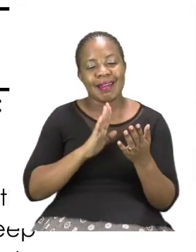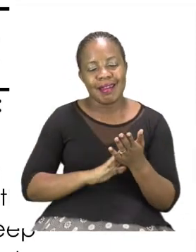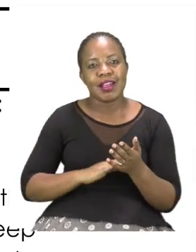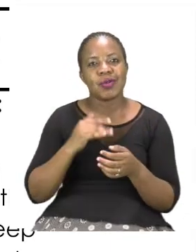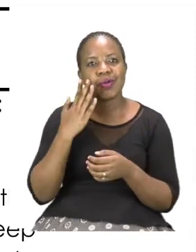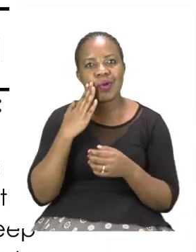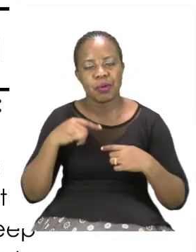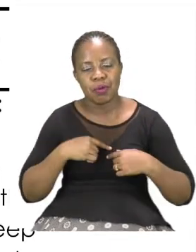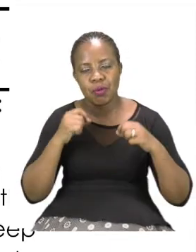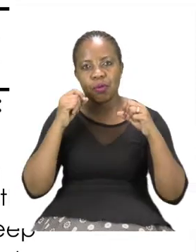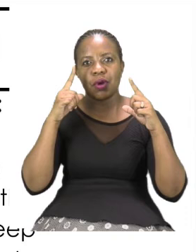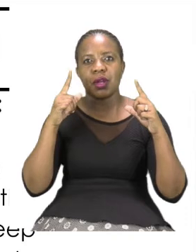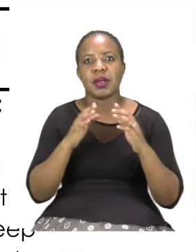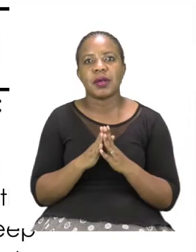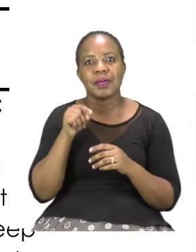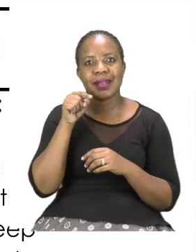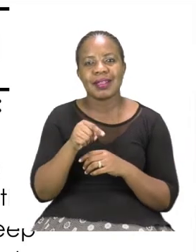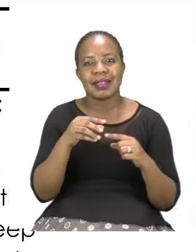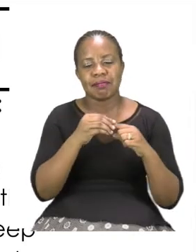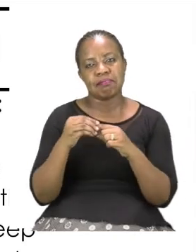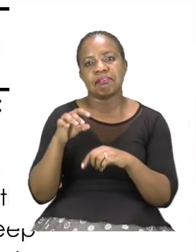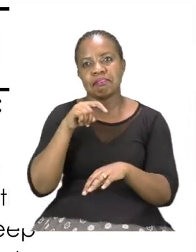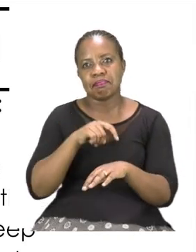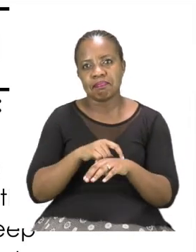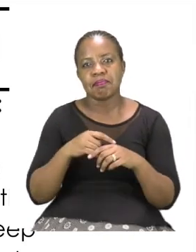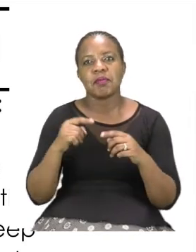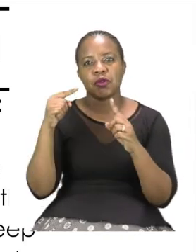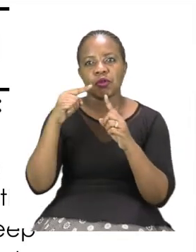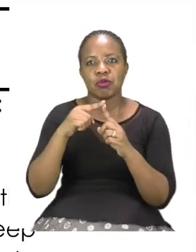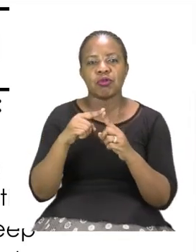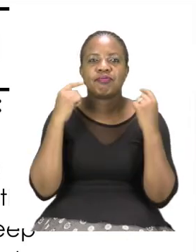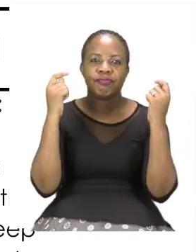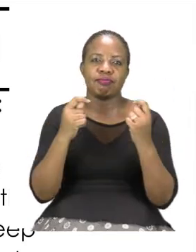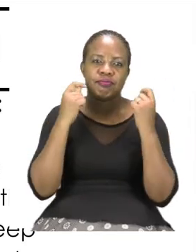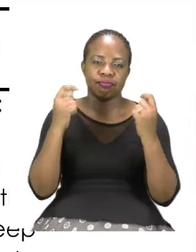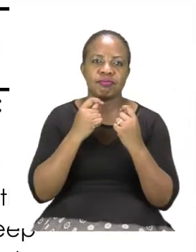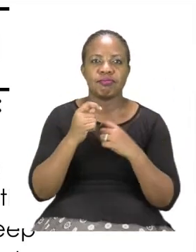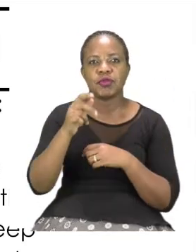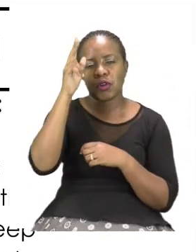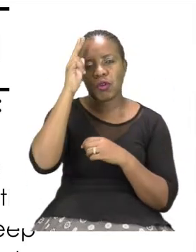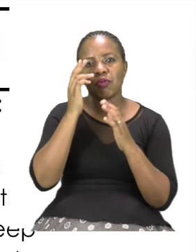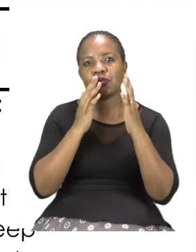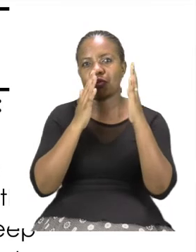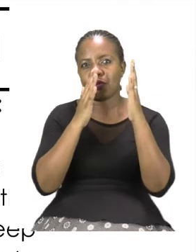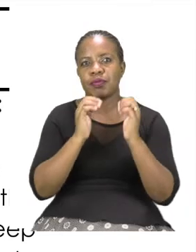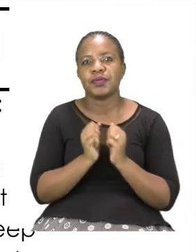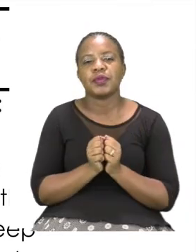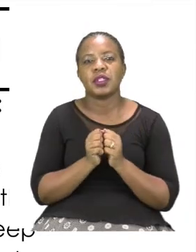glory. Do you also pray daily to say thank you to God?